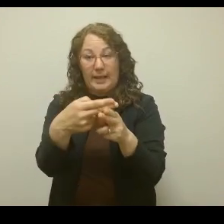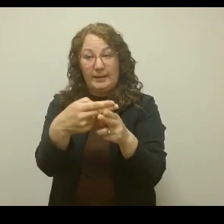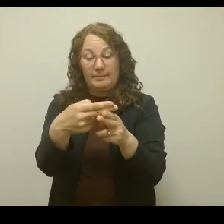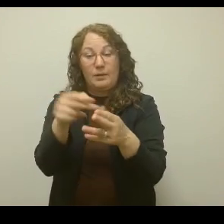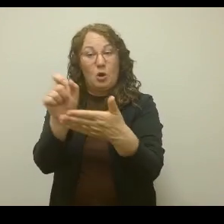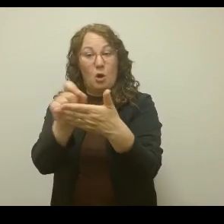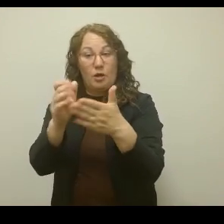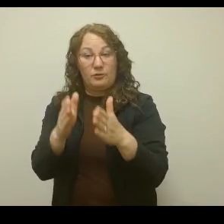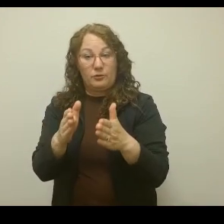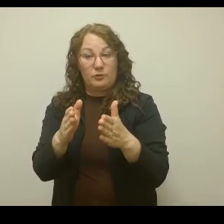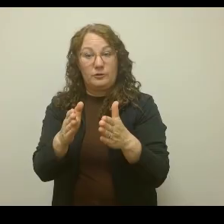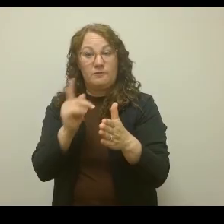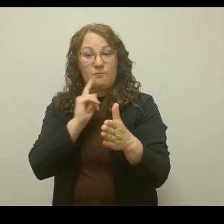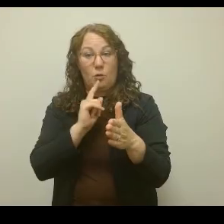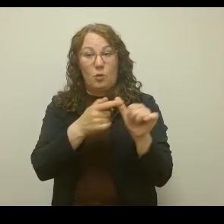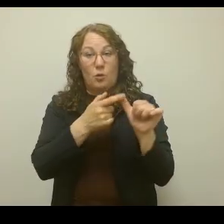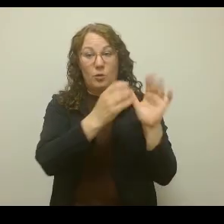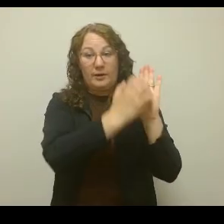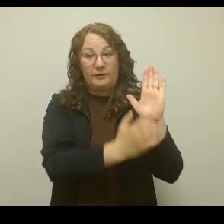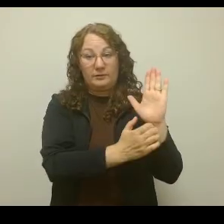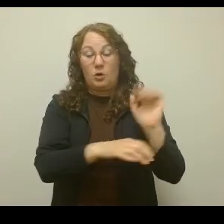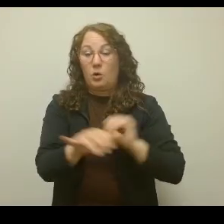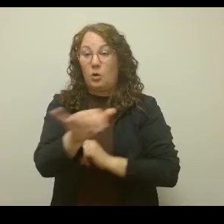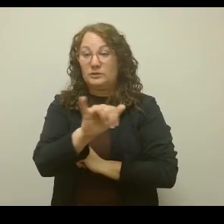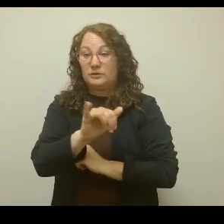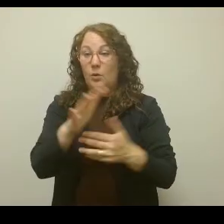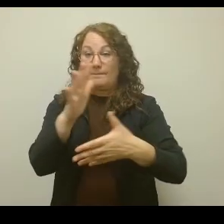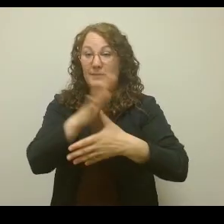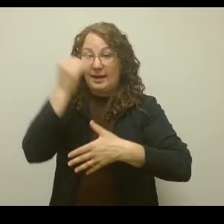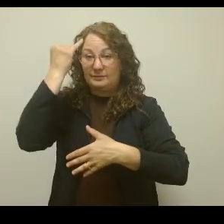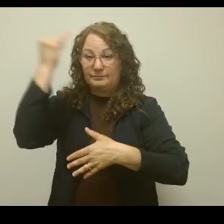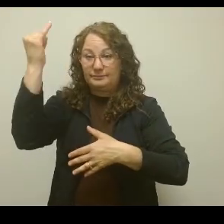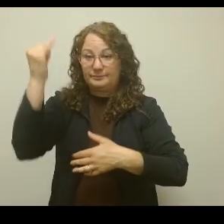of the text and should state the main idea.